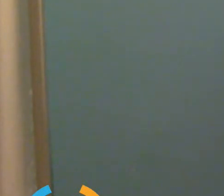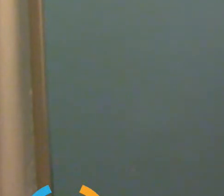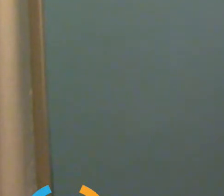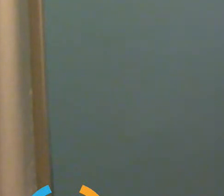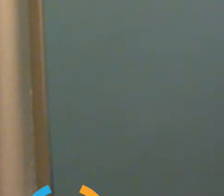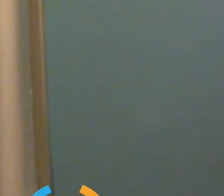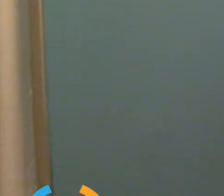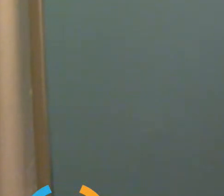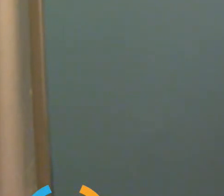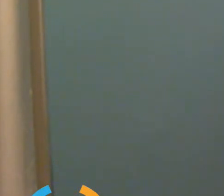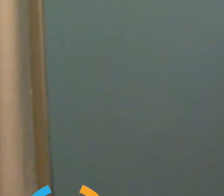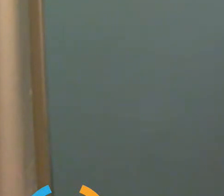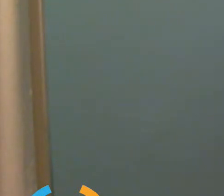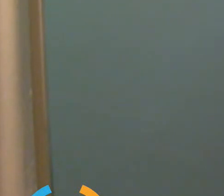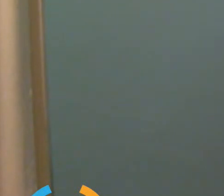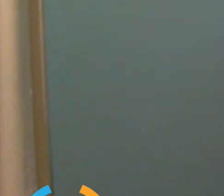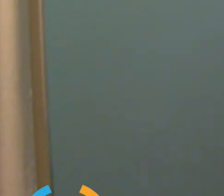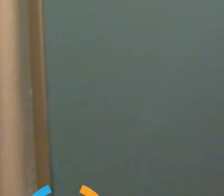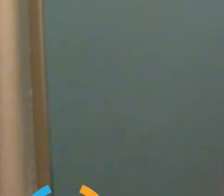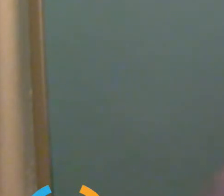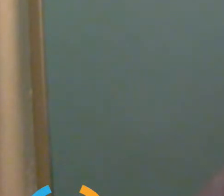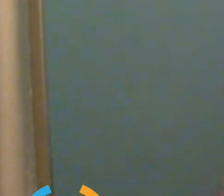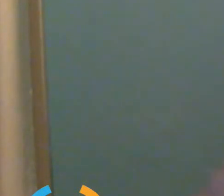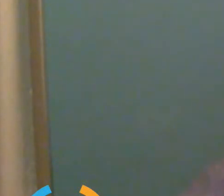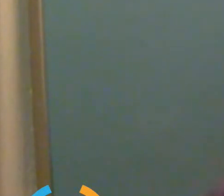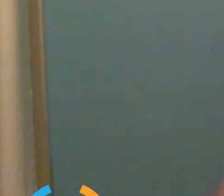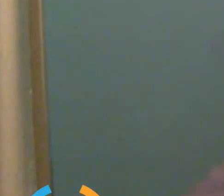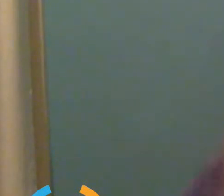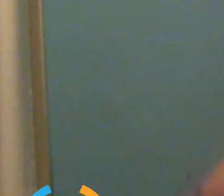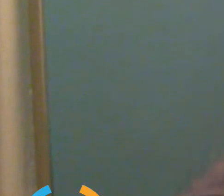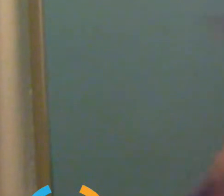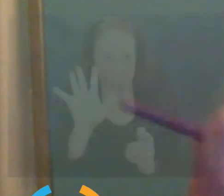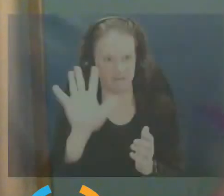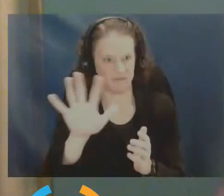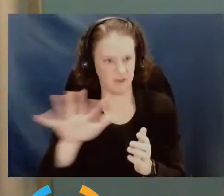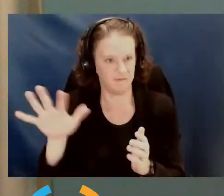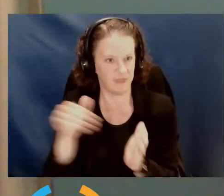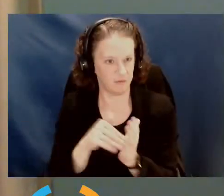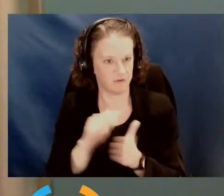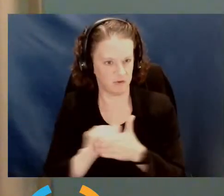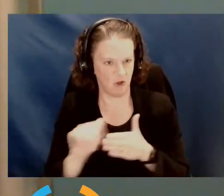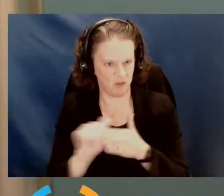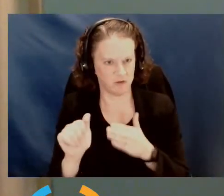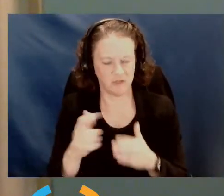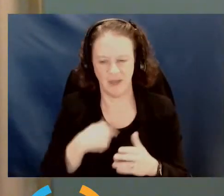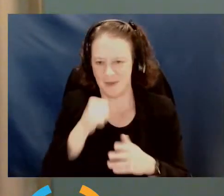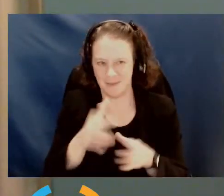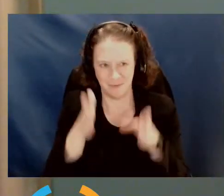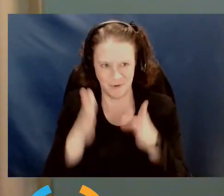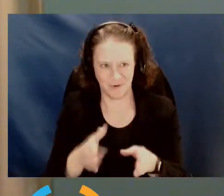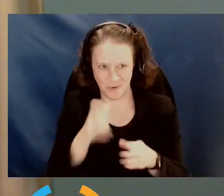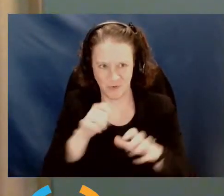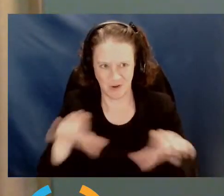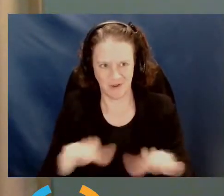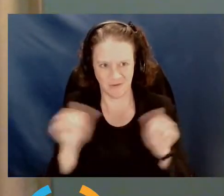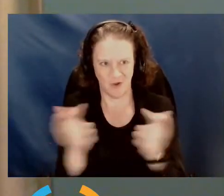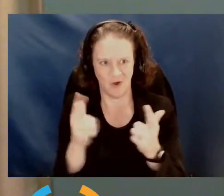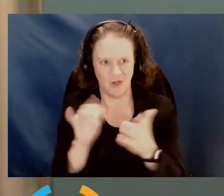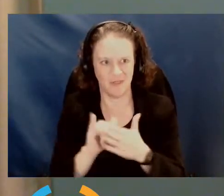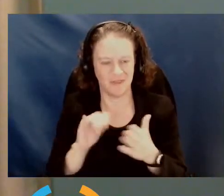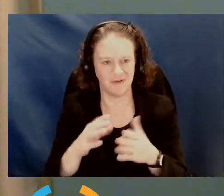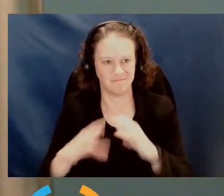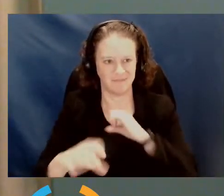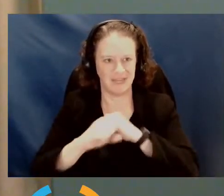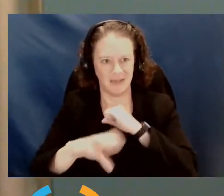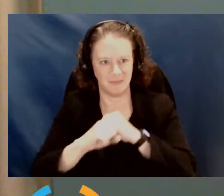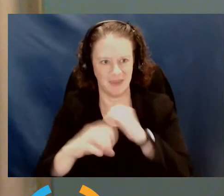in the $55,000 range. I'm not the person that does all the campaign cash counting. I kind of do my job